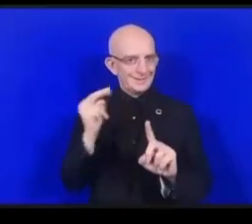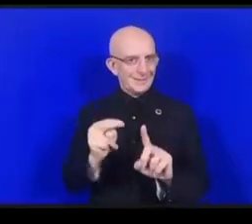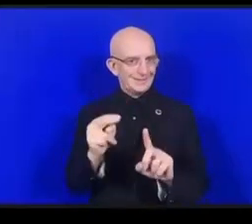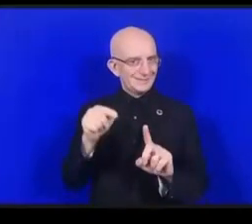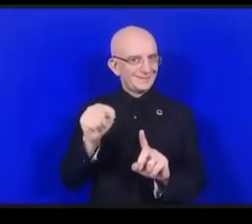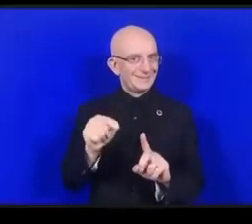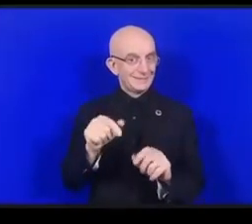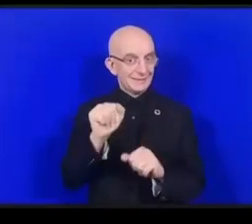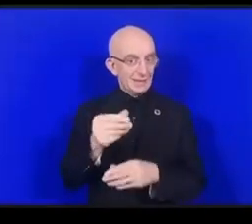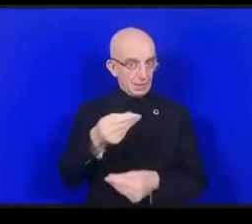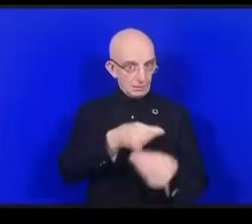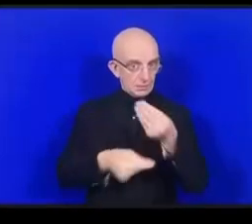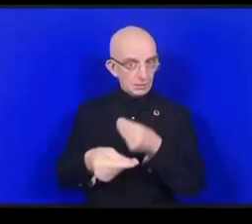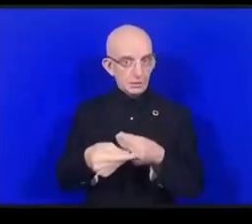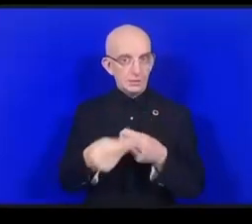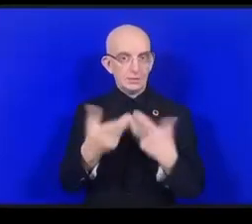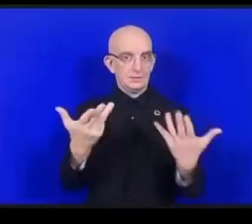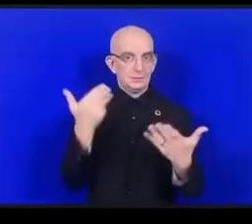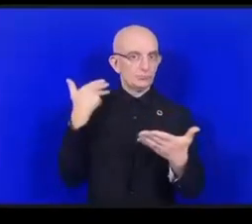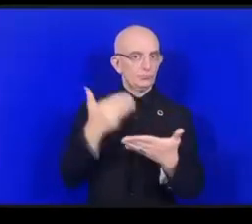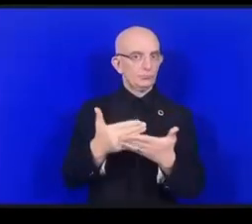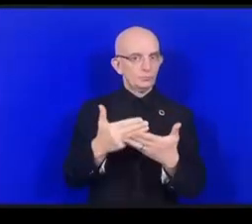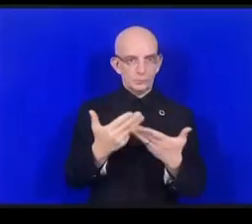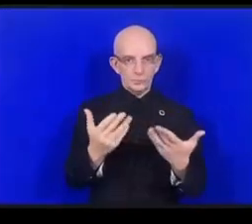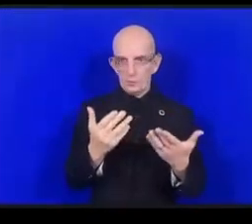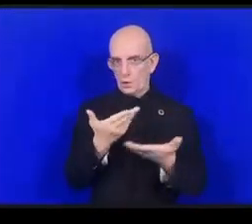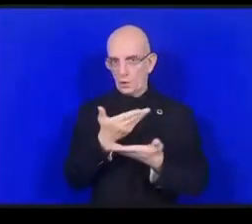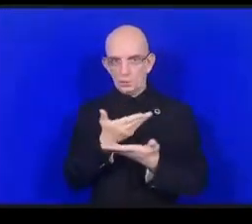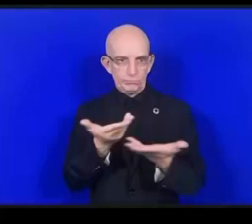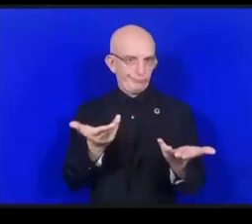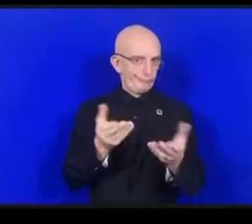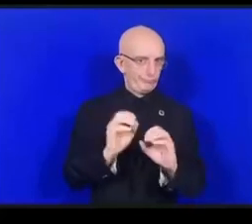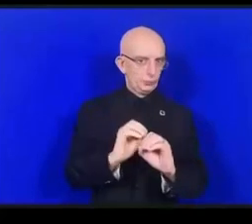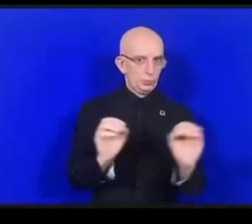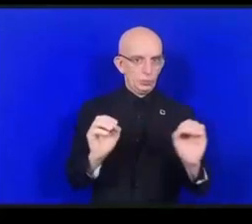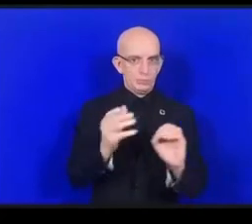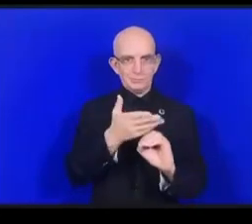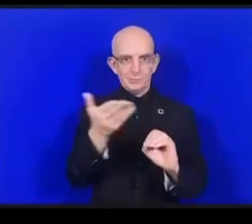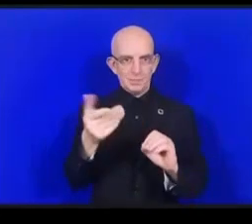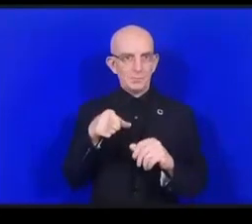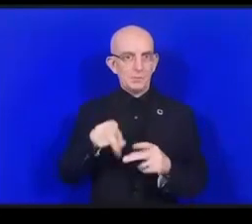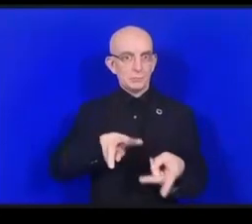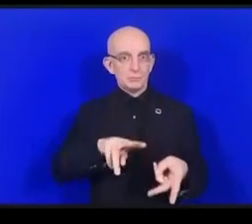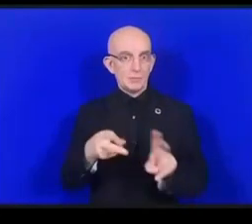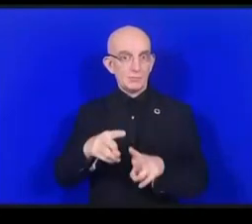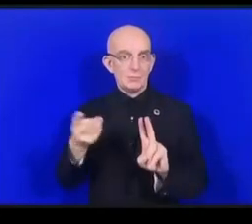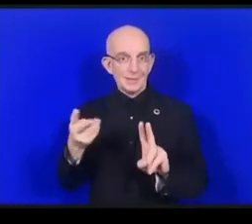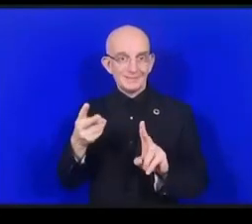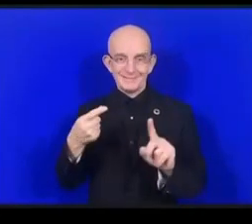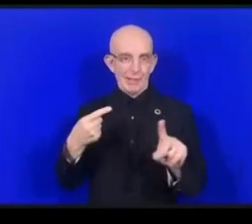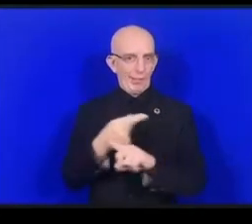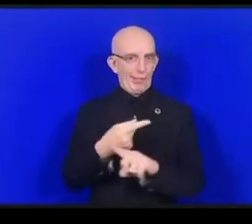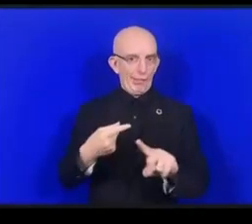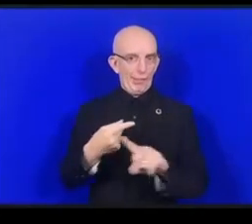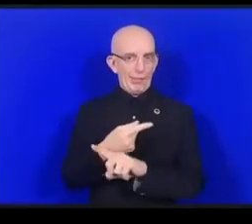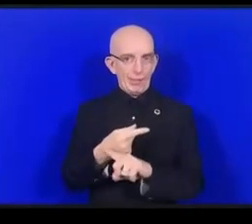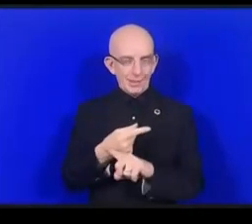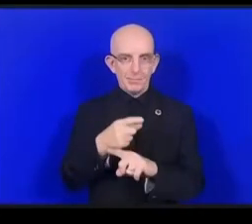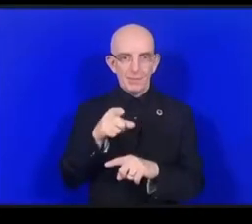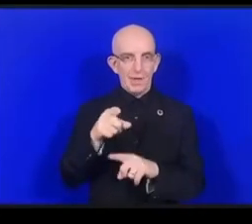just jumping over the hurdles by doing things like Vint said, or what we have seen, for example, the